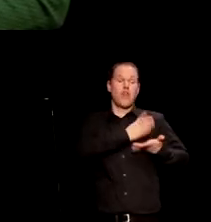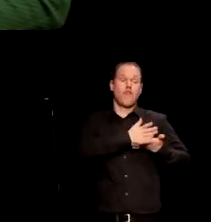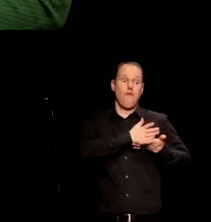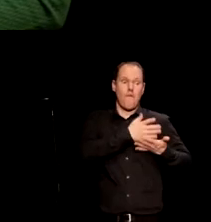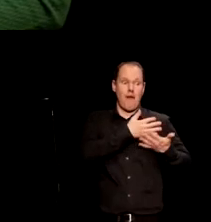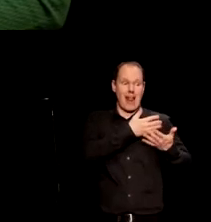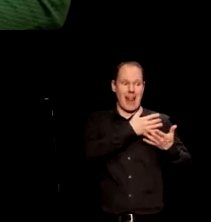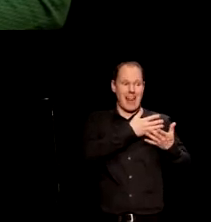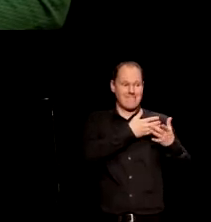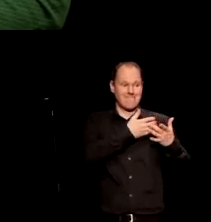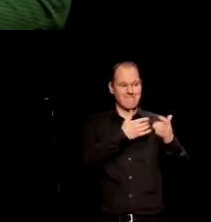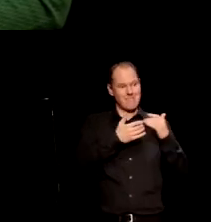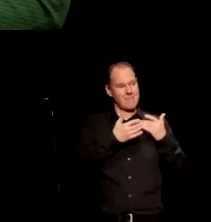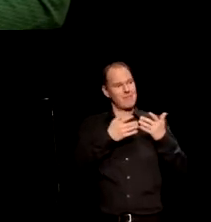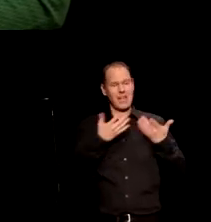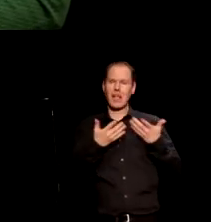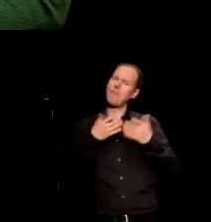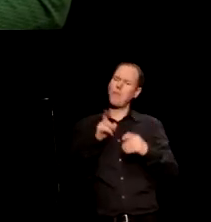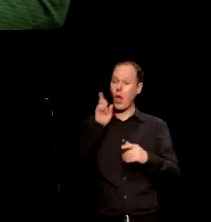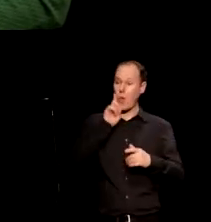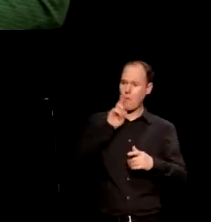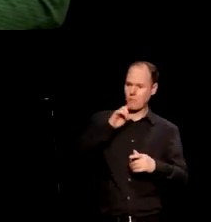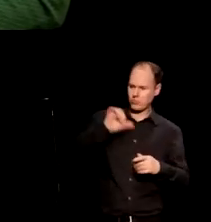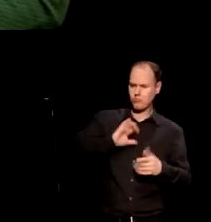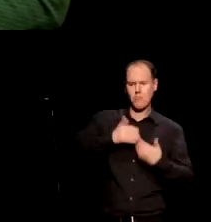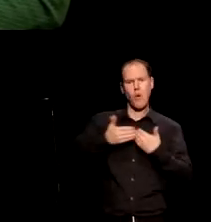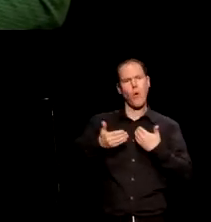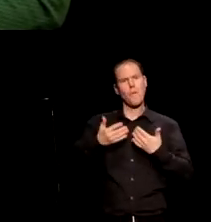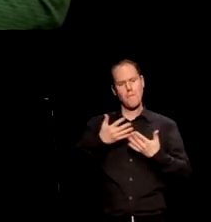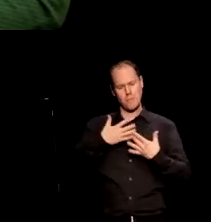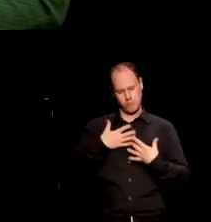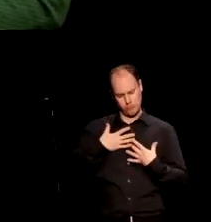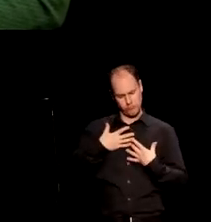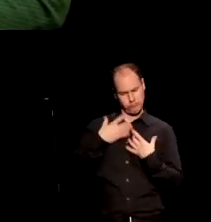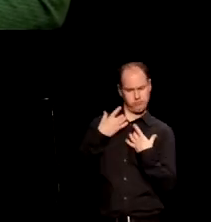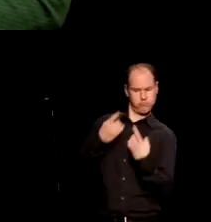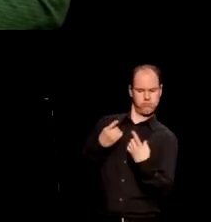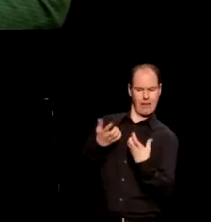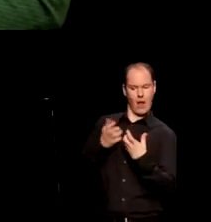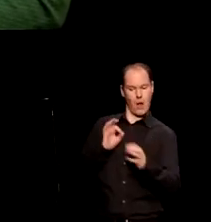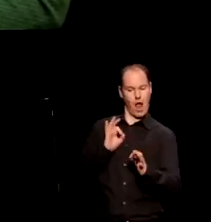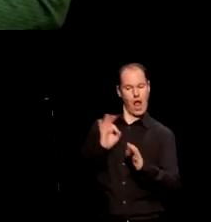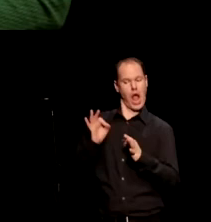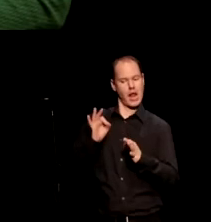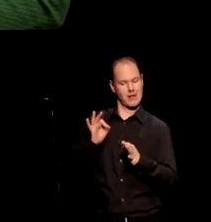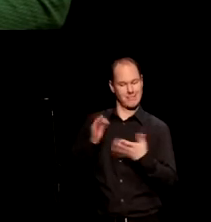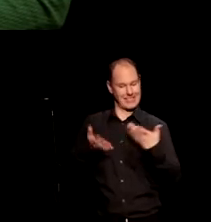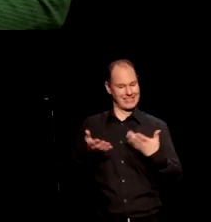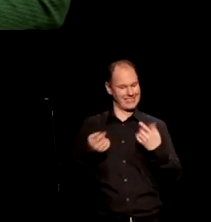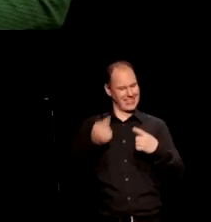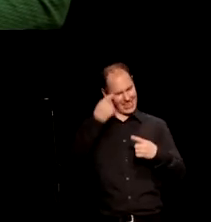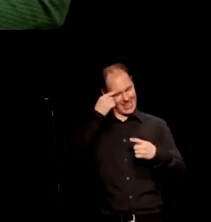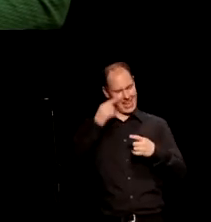characters, for instance, a little bit more autonomy in the choices that you make in the way that you play those characters. That's what I was going to say.